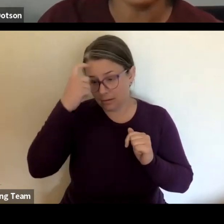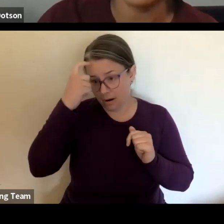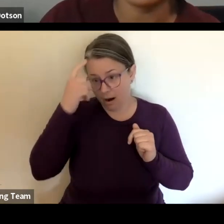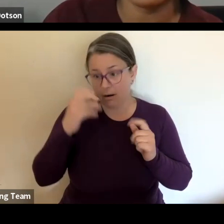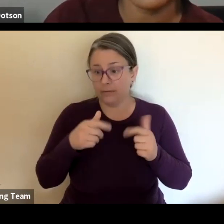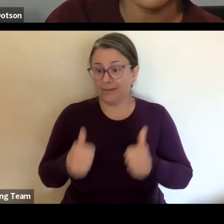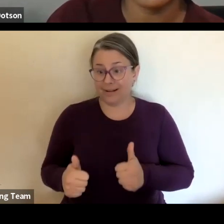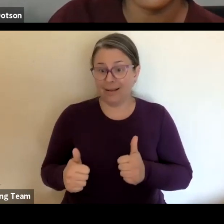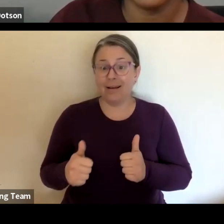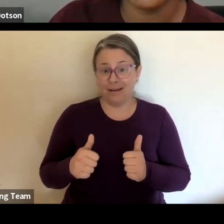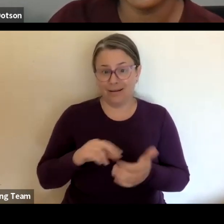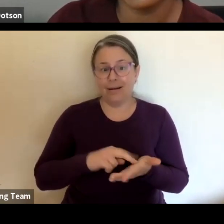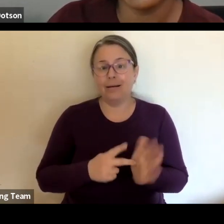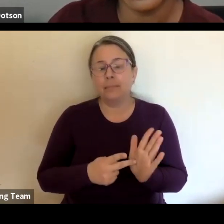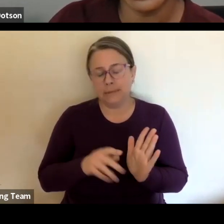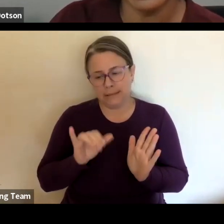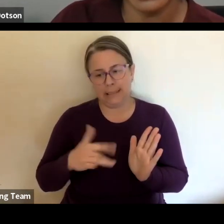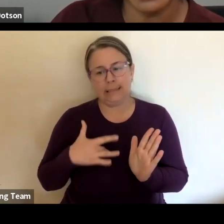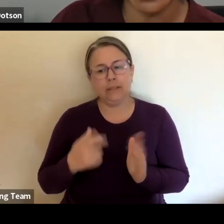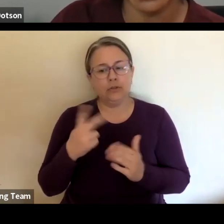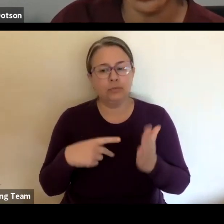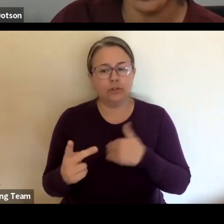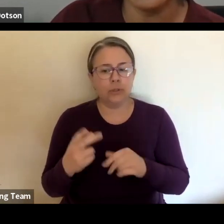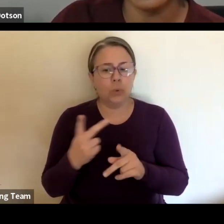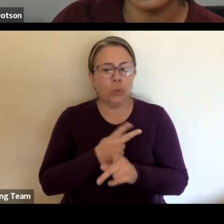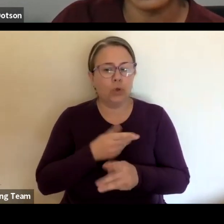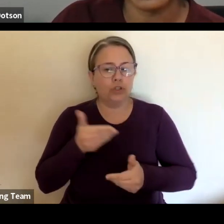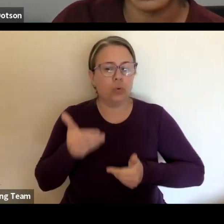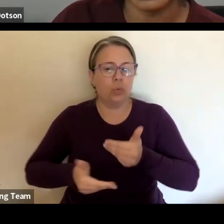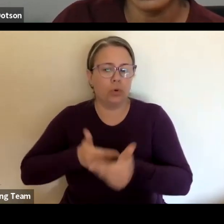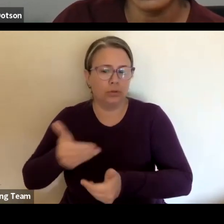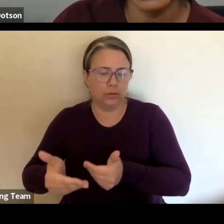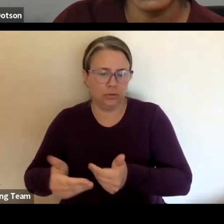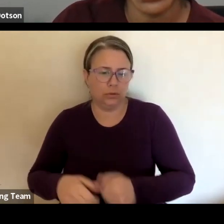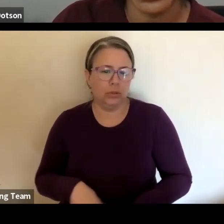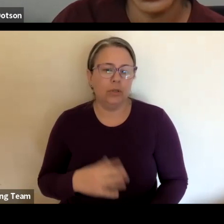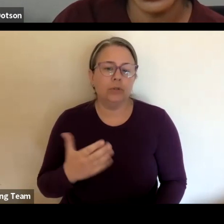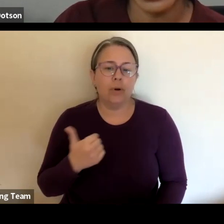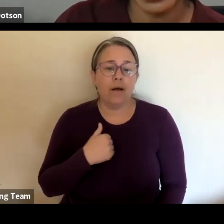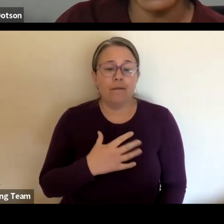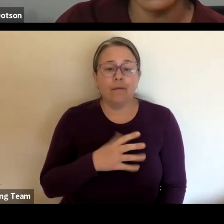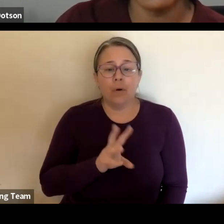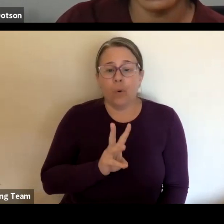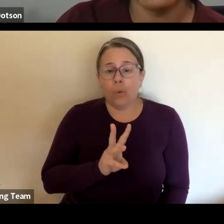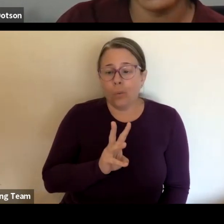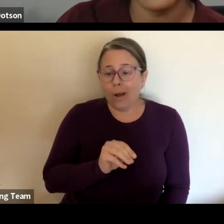this interaction between the white matter lesions, the cognitive decline, and the depression.